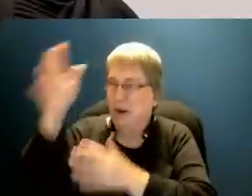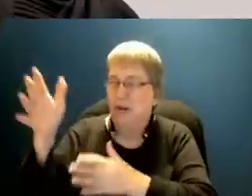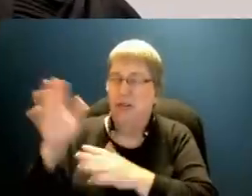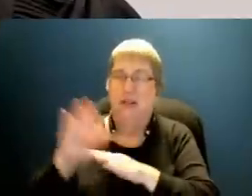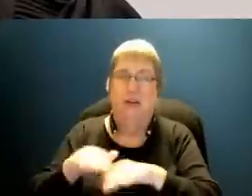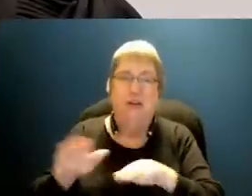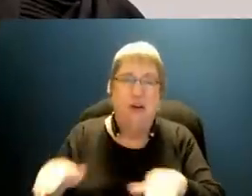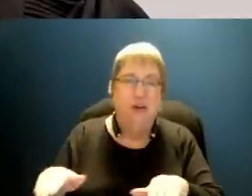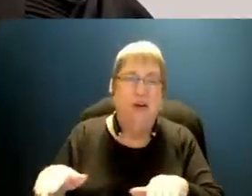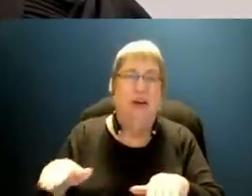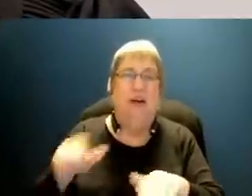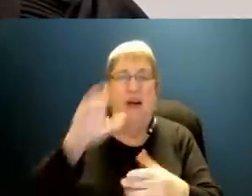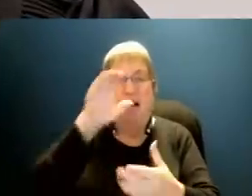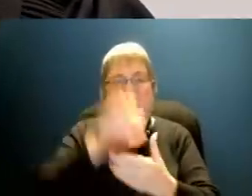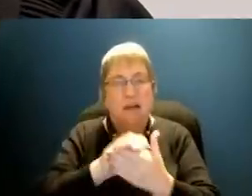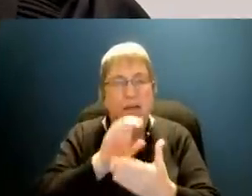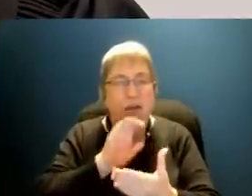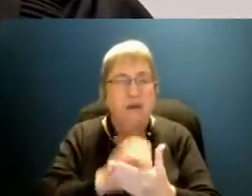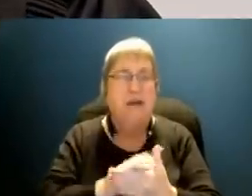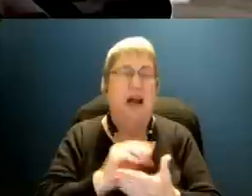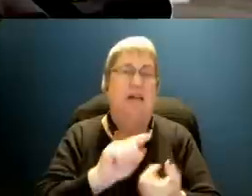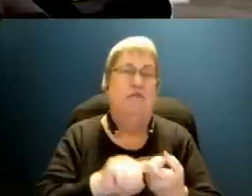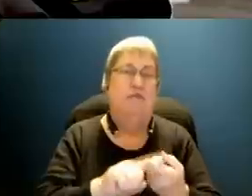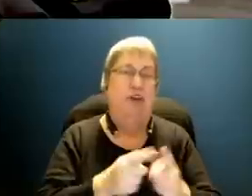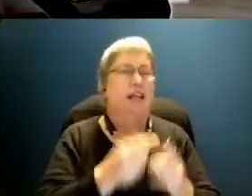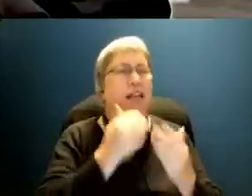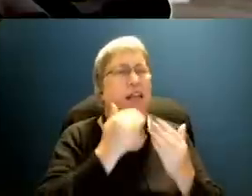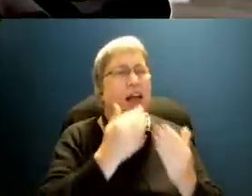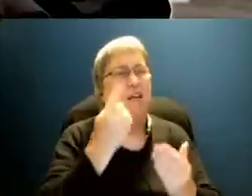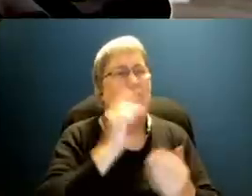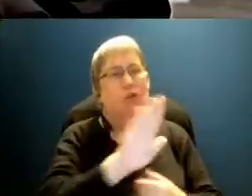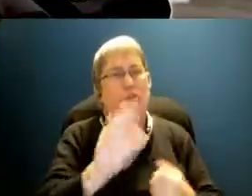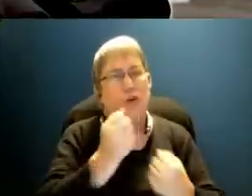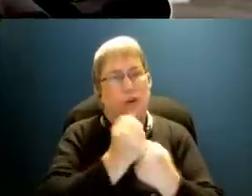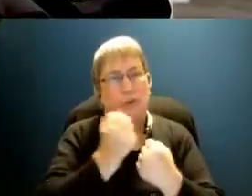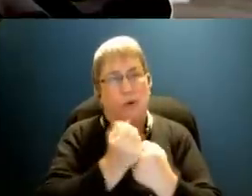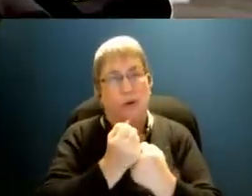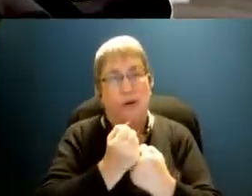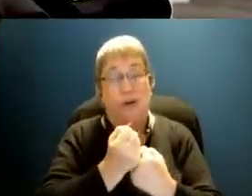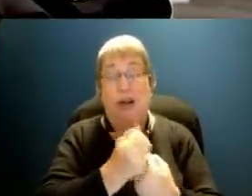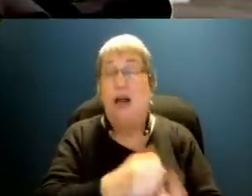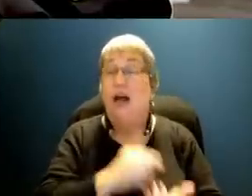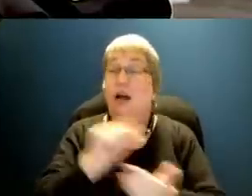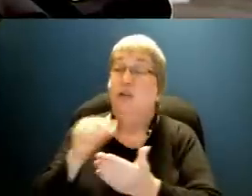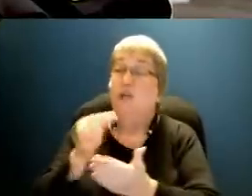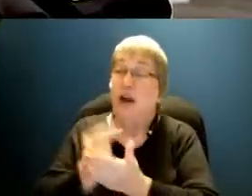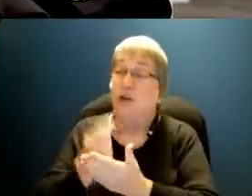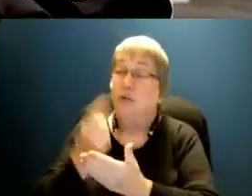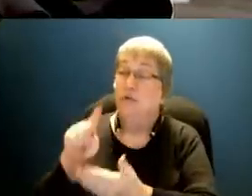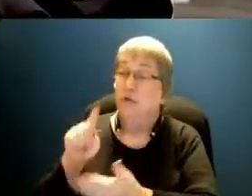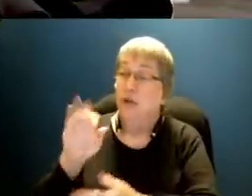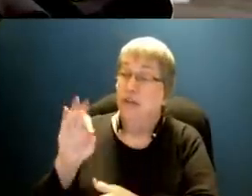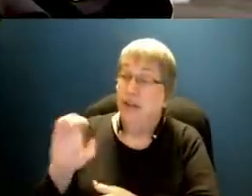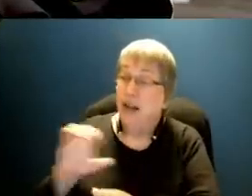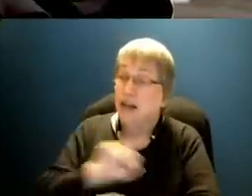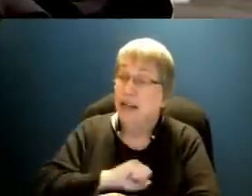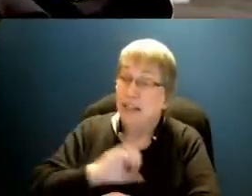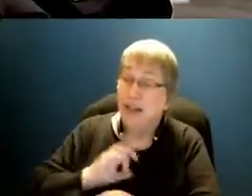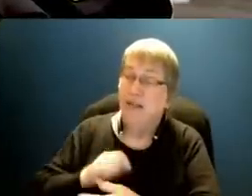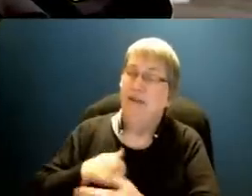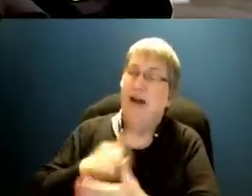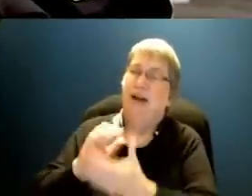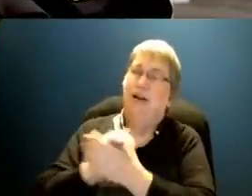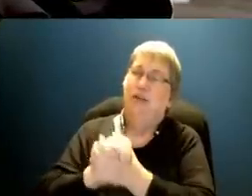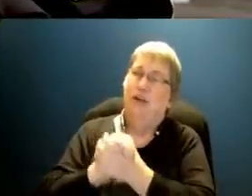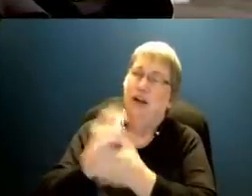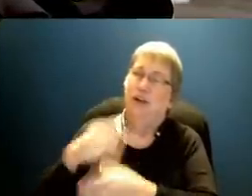you for the support and encouragement that you have provided your graduate. Graduates, on behalf of the faculty, I congratulate you on your success and the recognition you'll